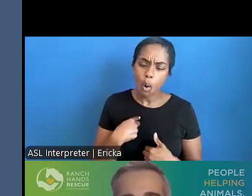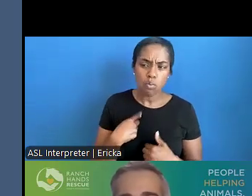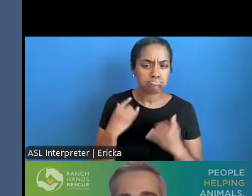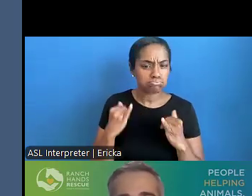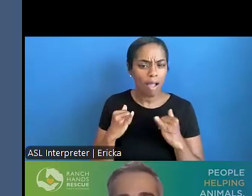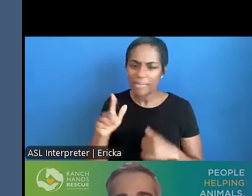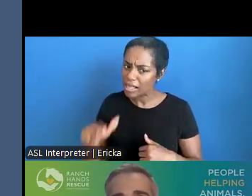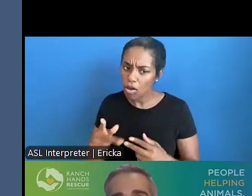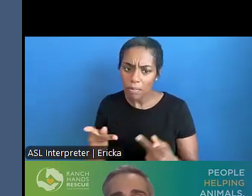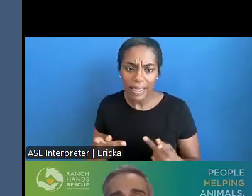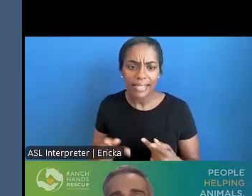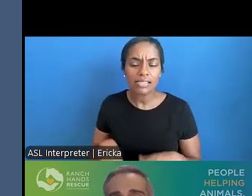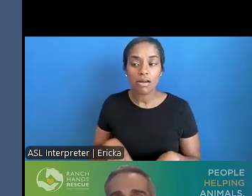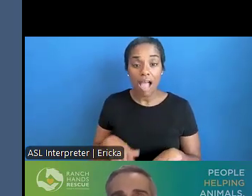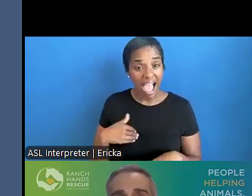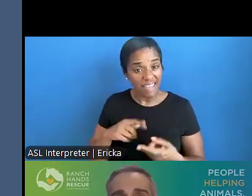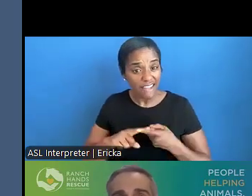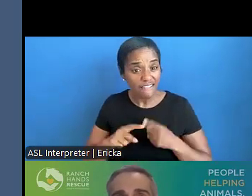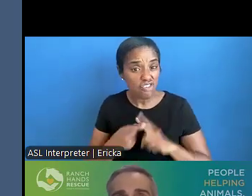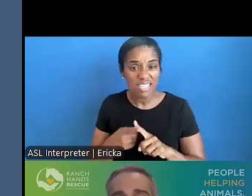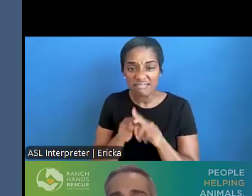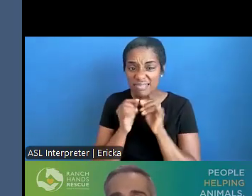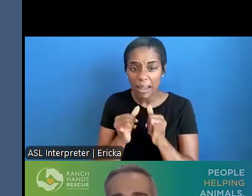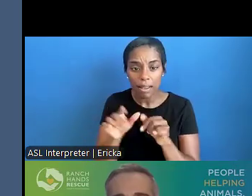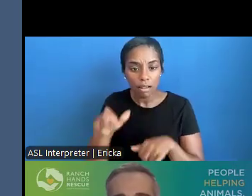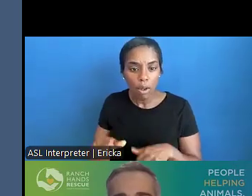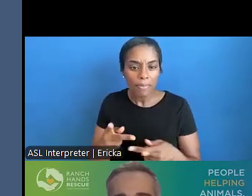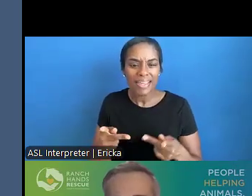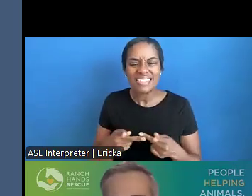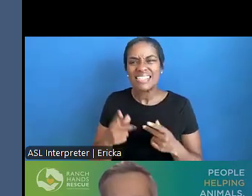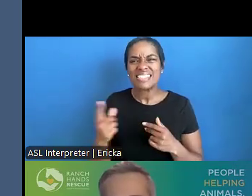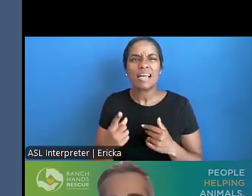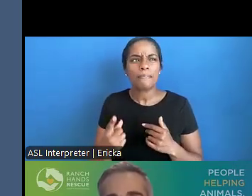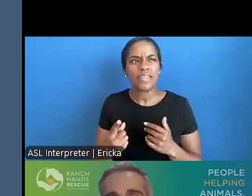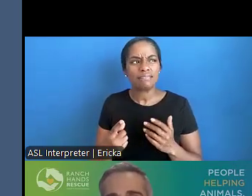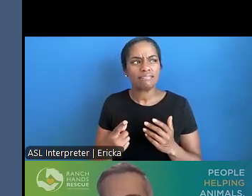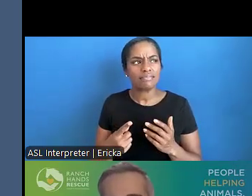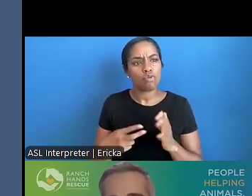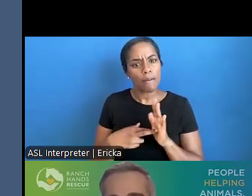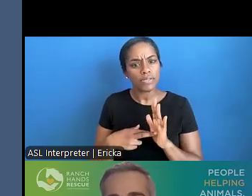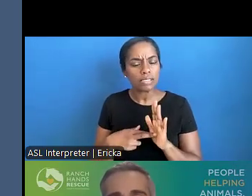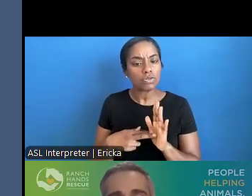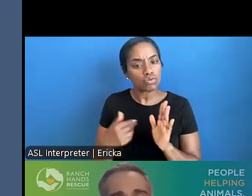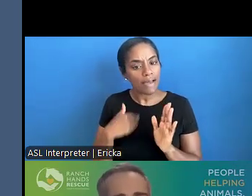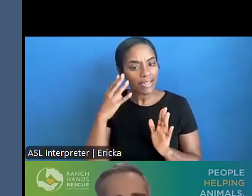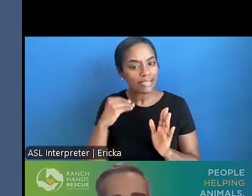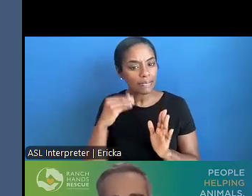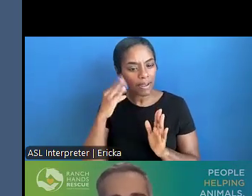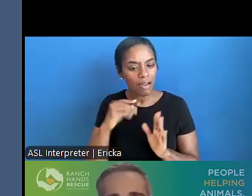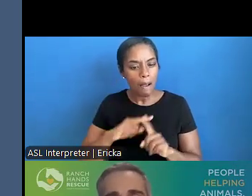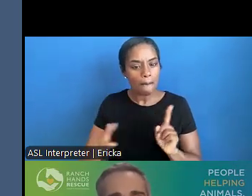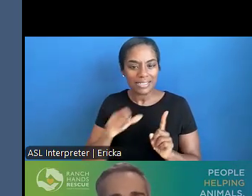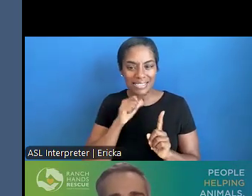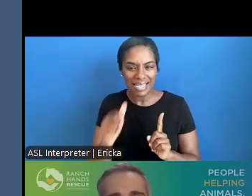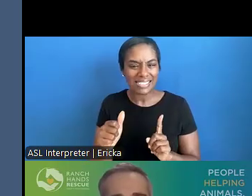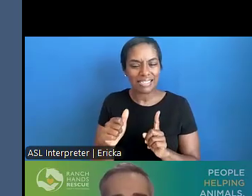been in that low place. Something that represents that you do understand, that you have experience with it, but that doesn't go into the